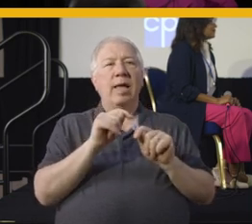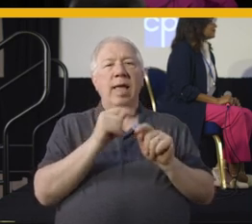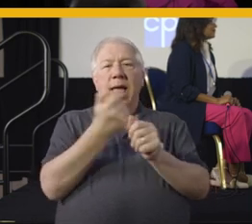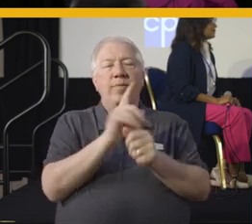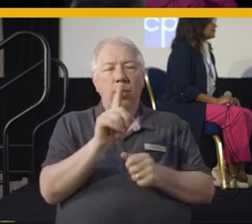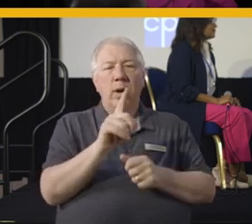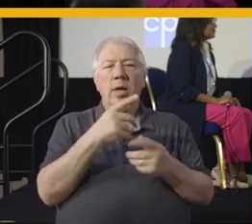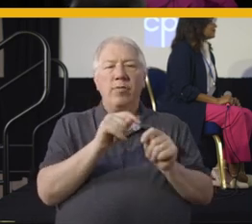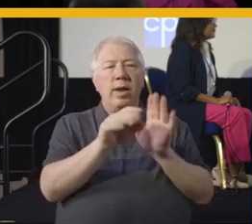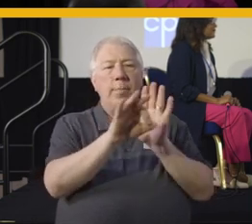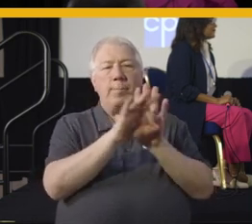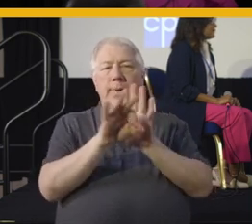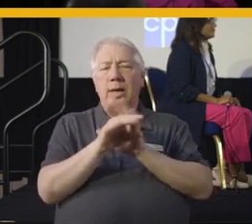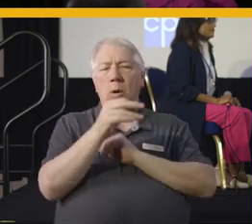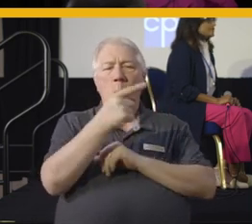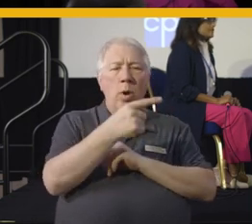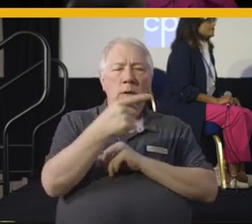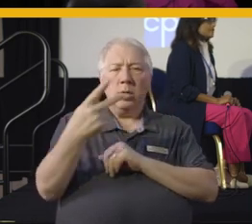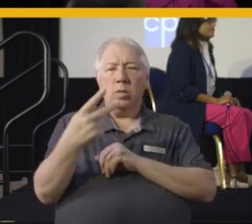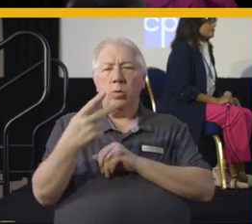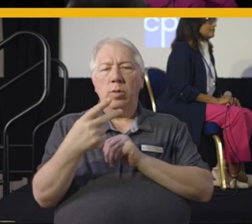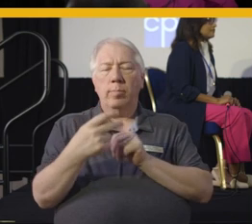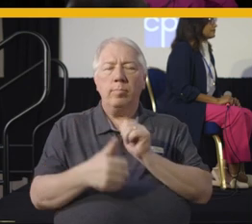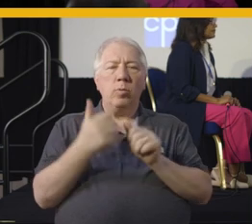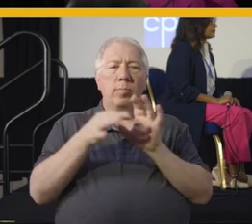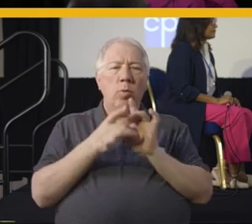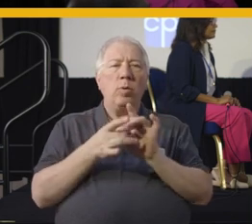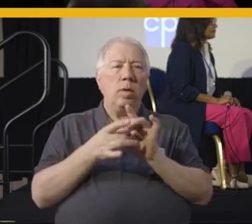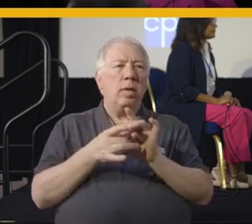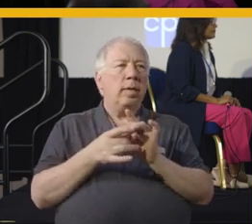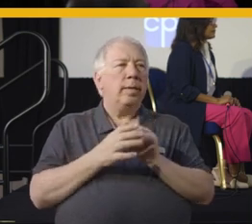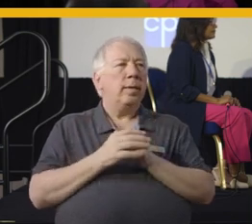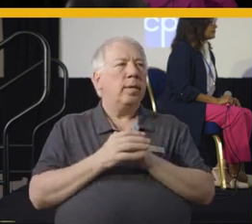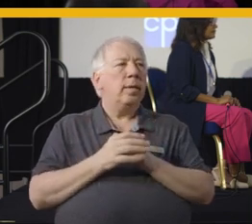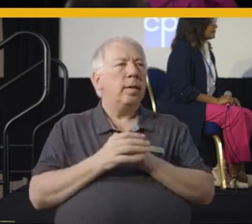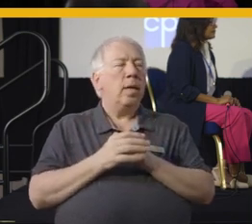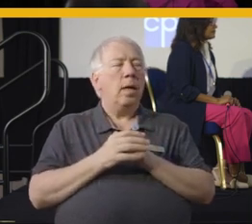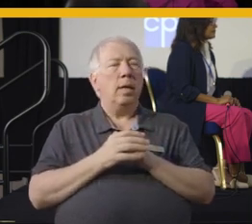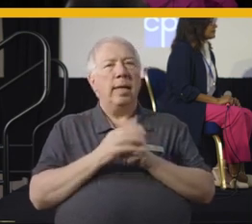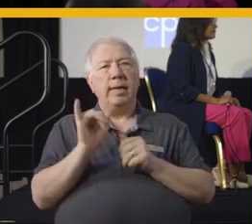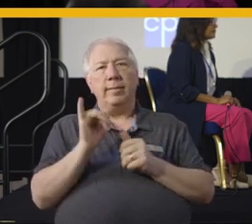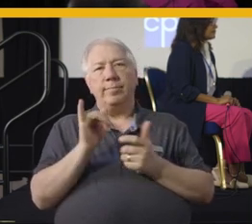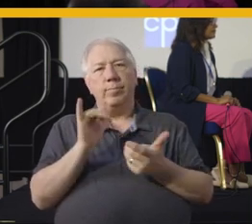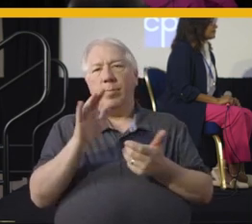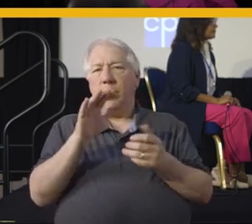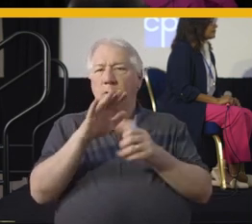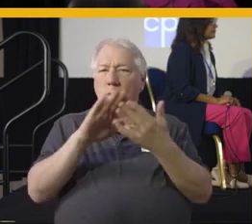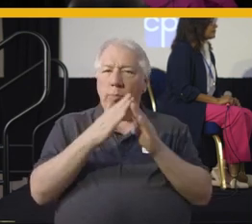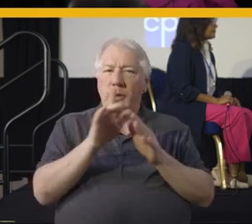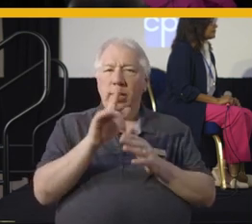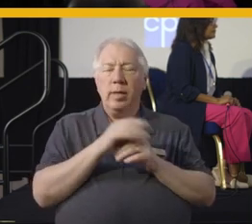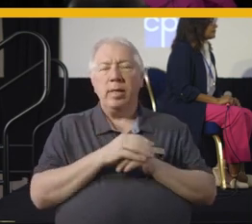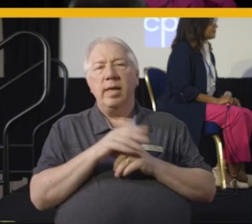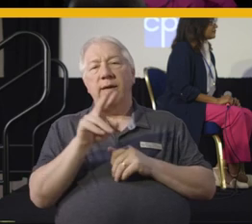everywhere. Try to pick, you know, the one or two platforms that mean the most to you, like Chloë alluded to earlier, where your community might be. Focus on those.